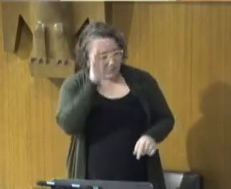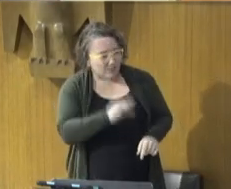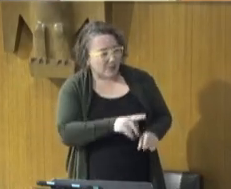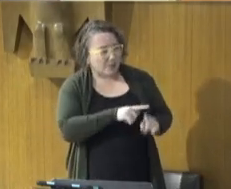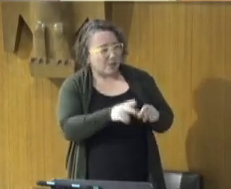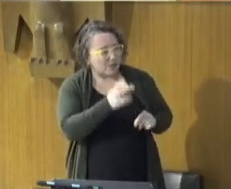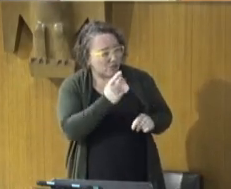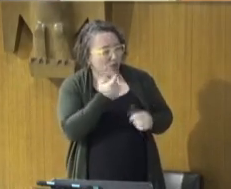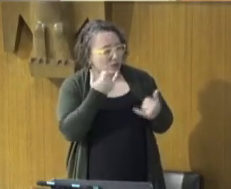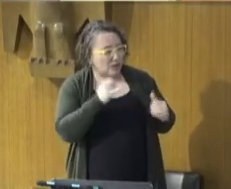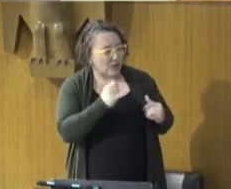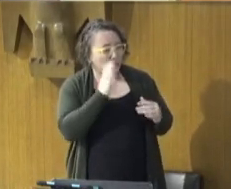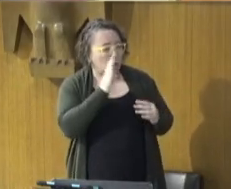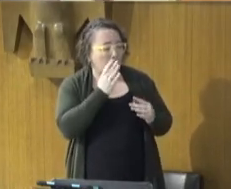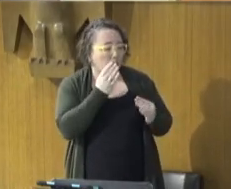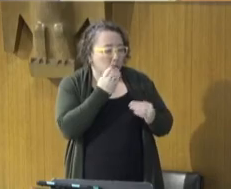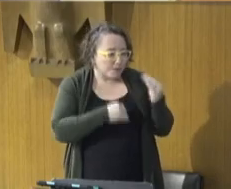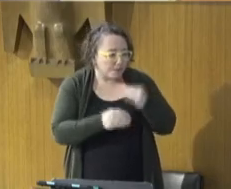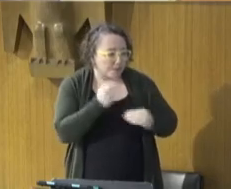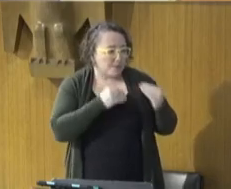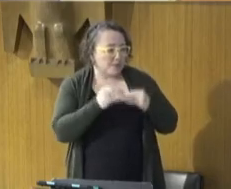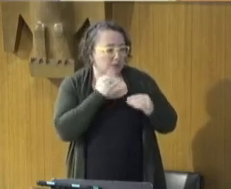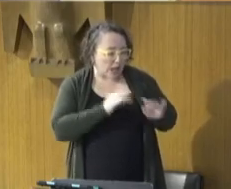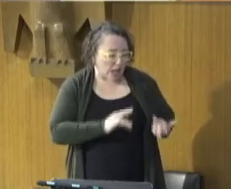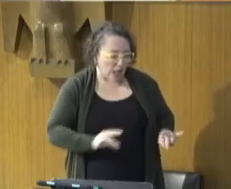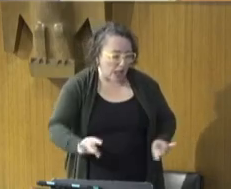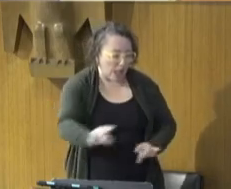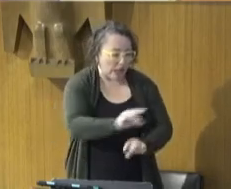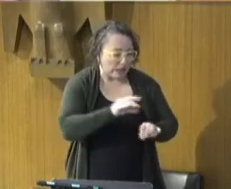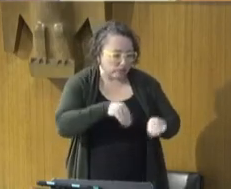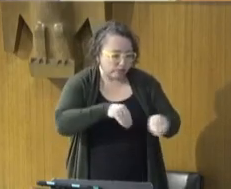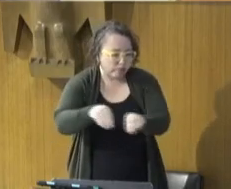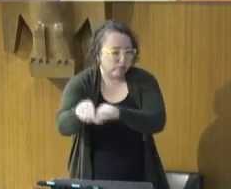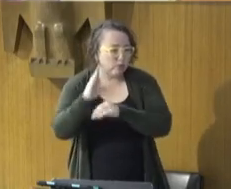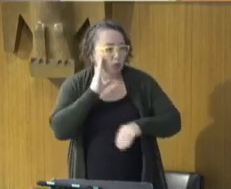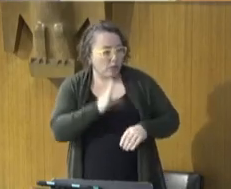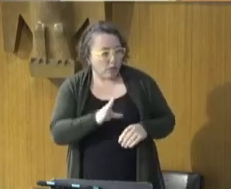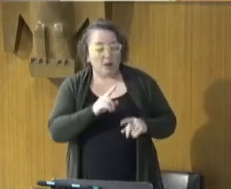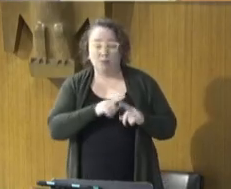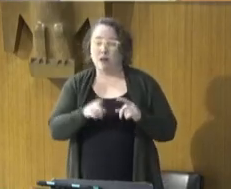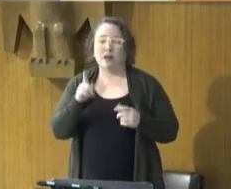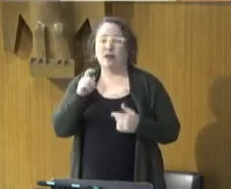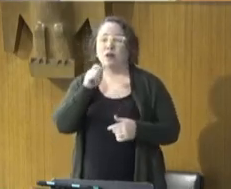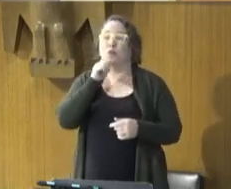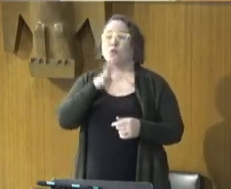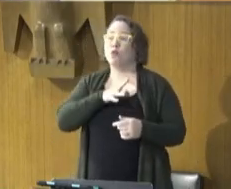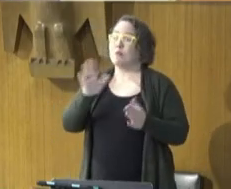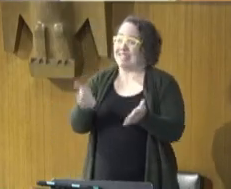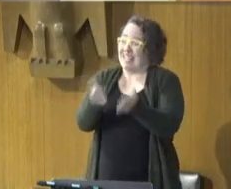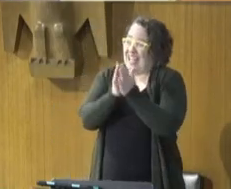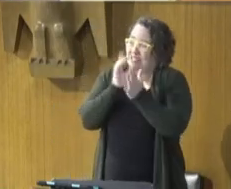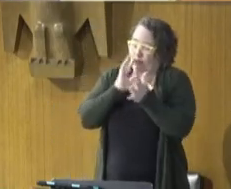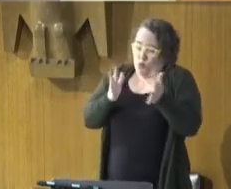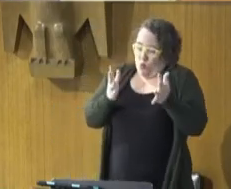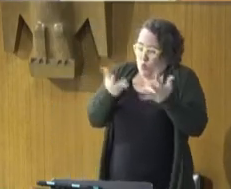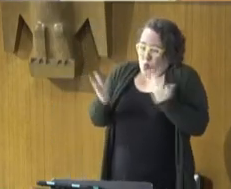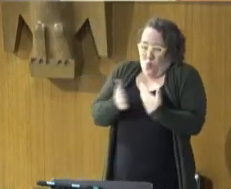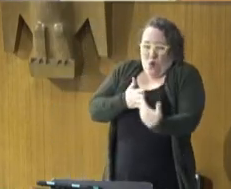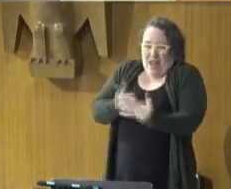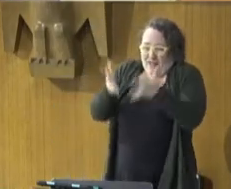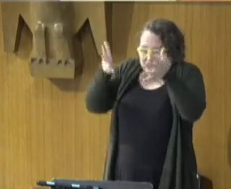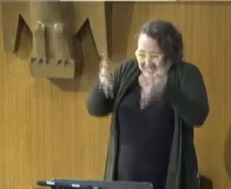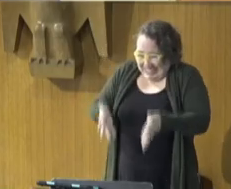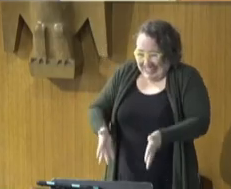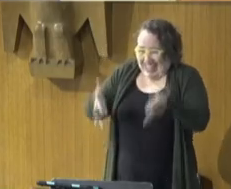master's table. She isn't asking for much, just the crumbs, the dregs, the leftovers of whatever healing